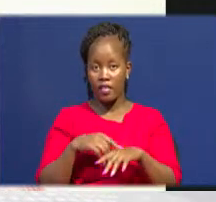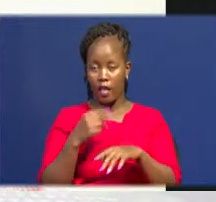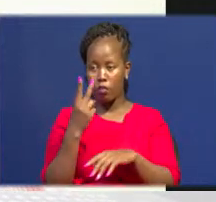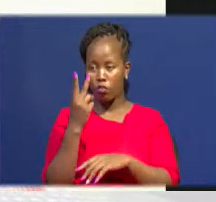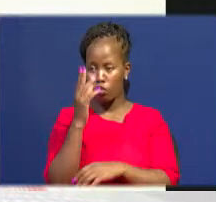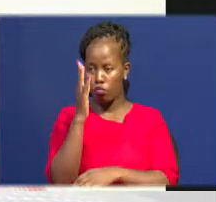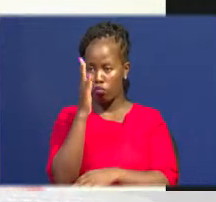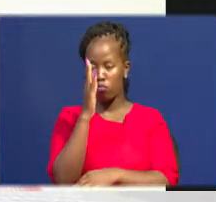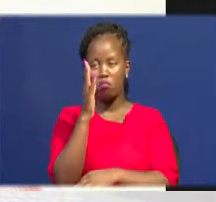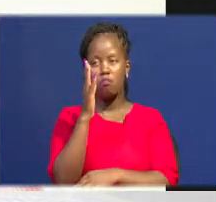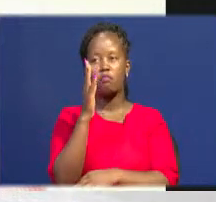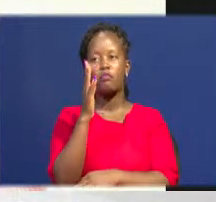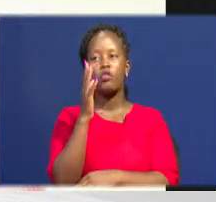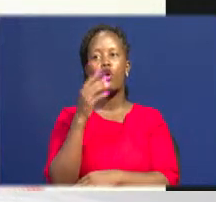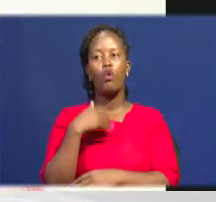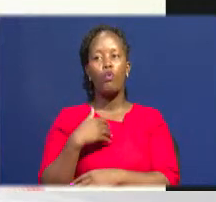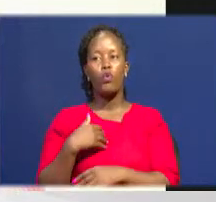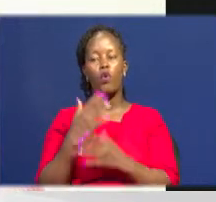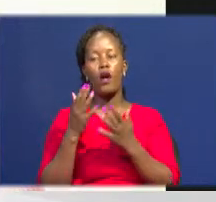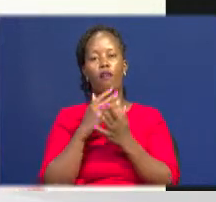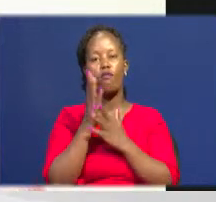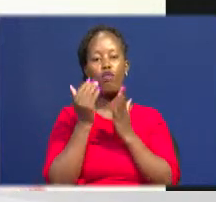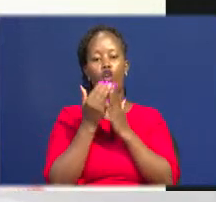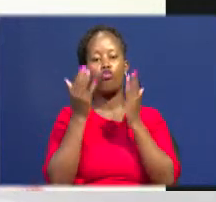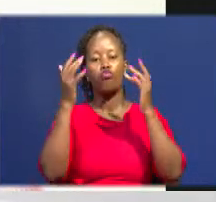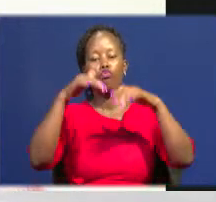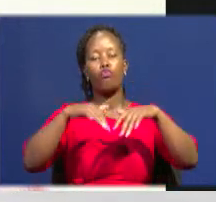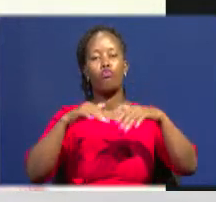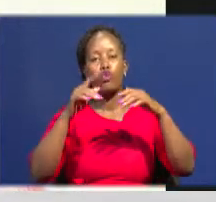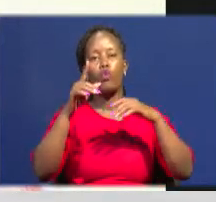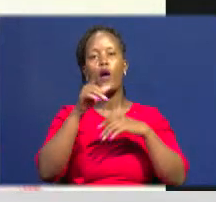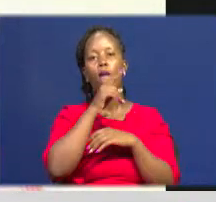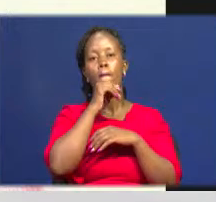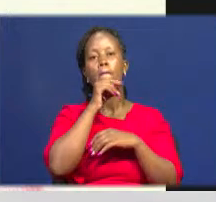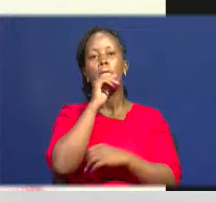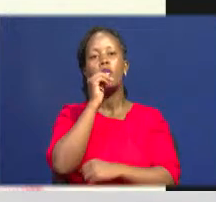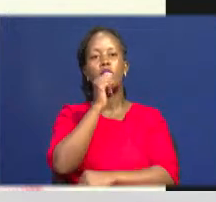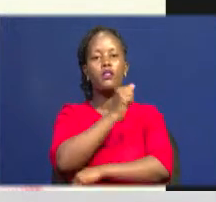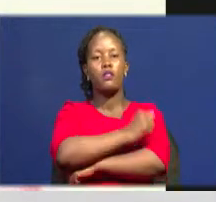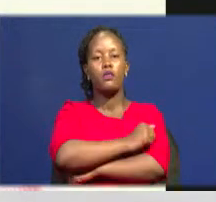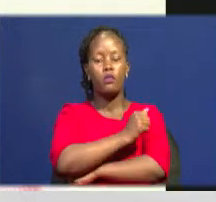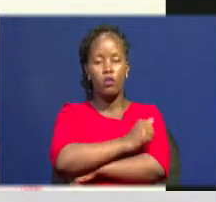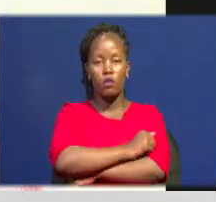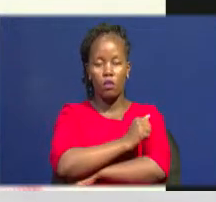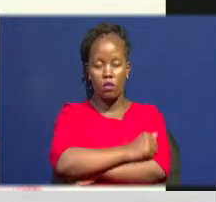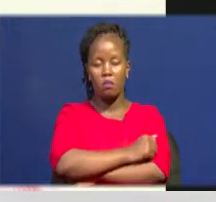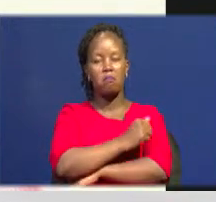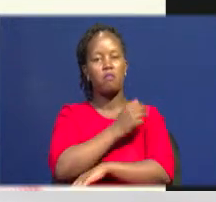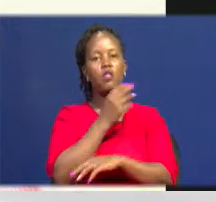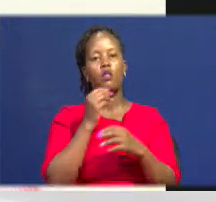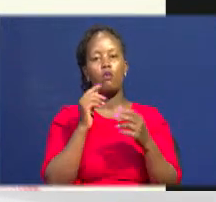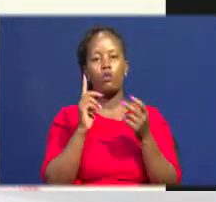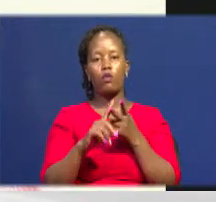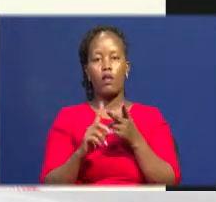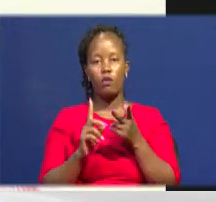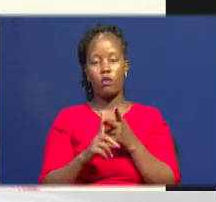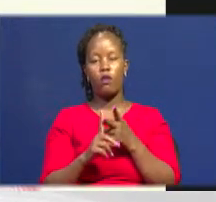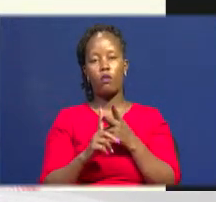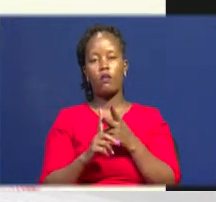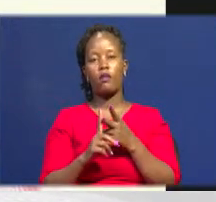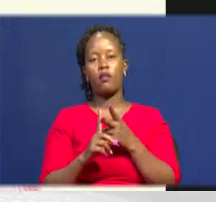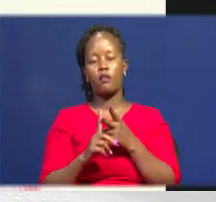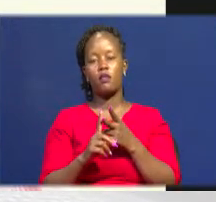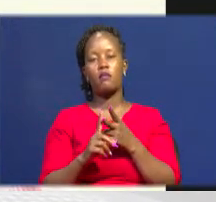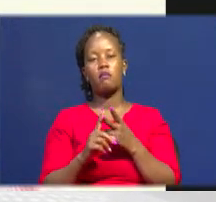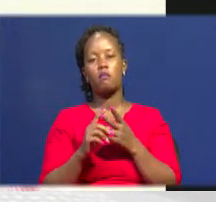we shall conduct our opening ceremony at the Yangori Boys High School, and we shall have the first match of the fixture in basketball